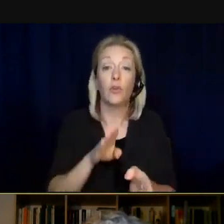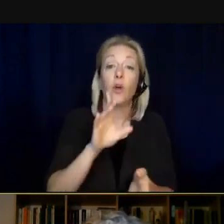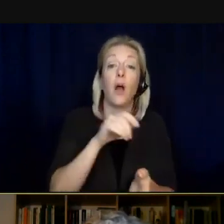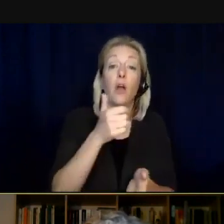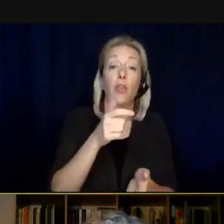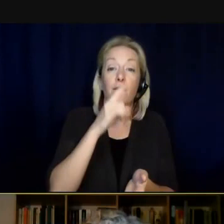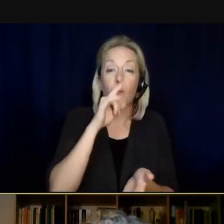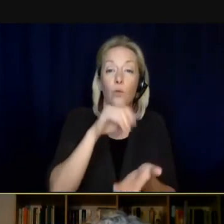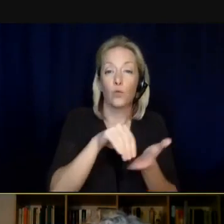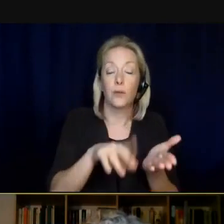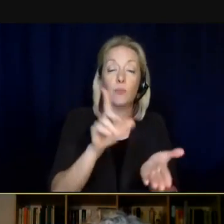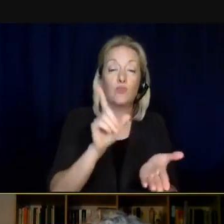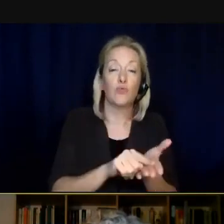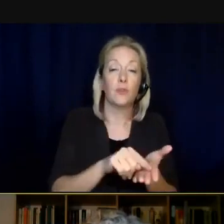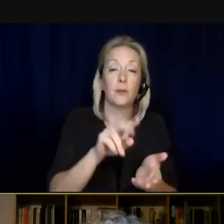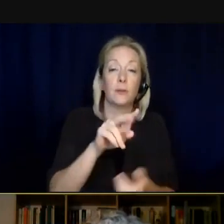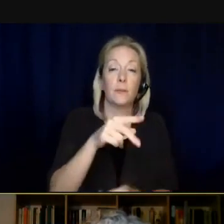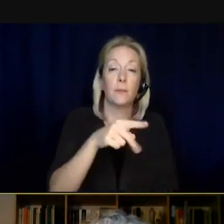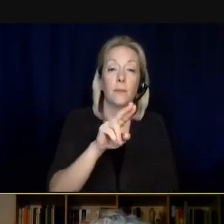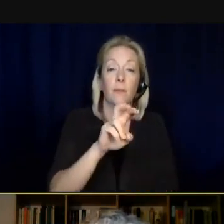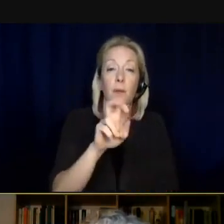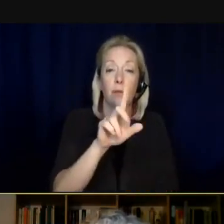it won't have the words in here.